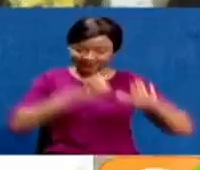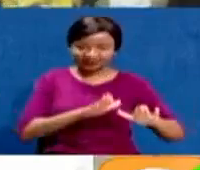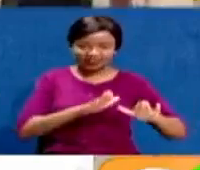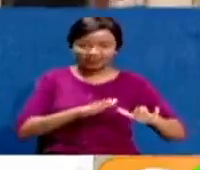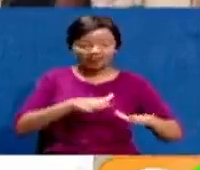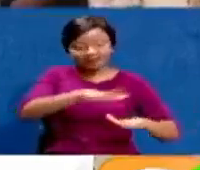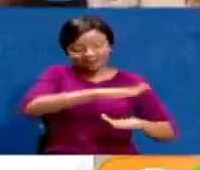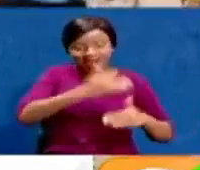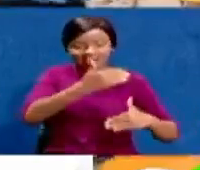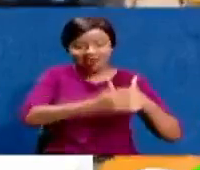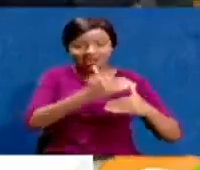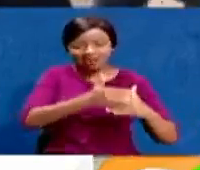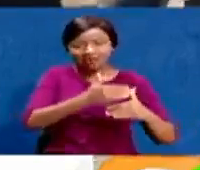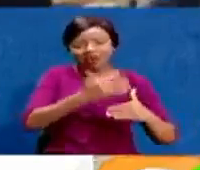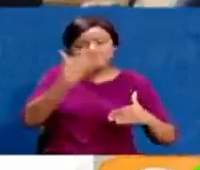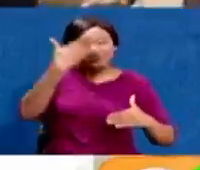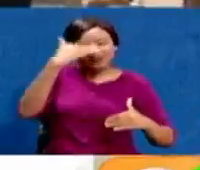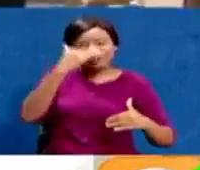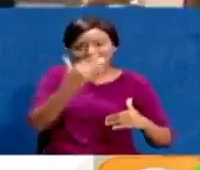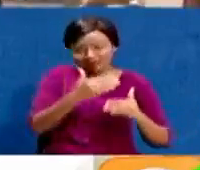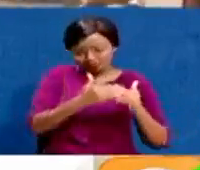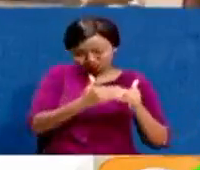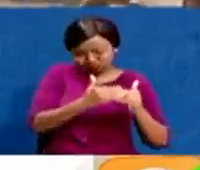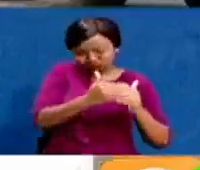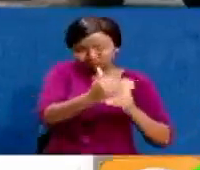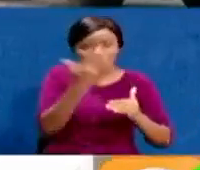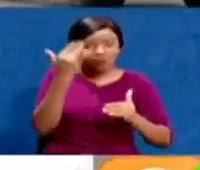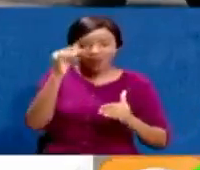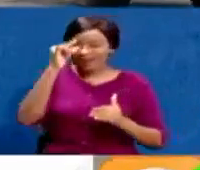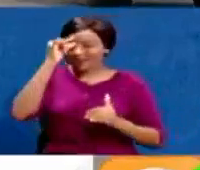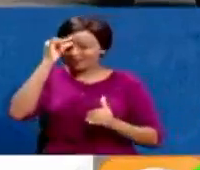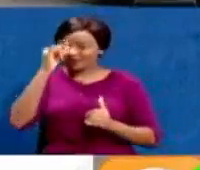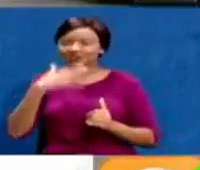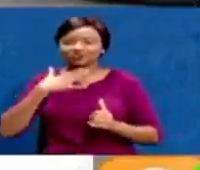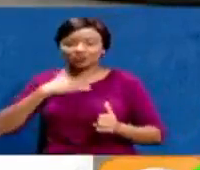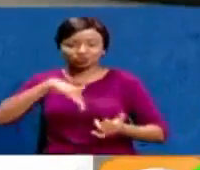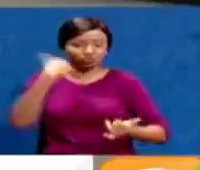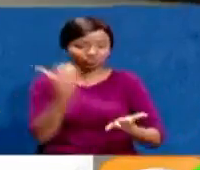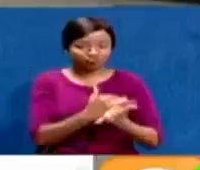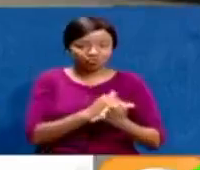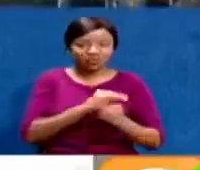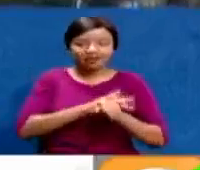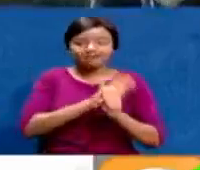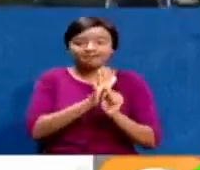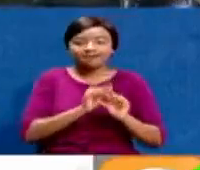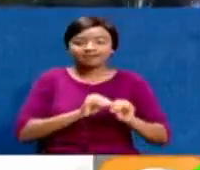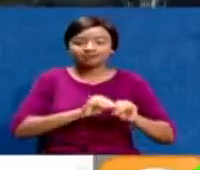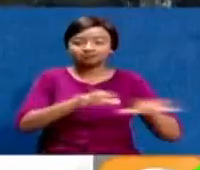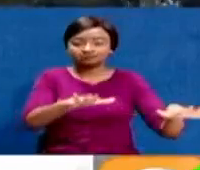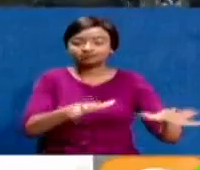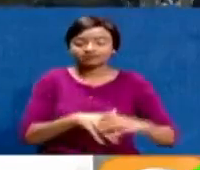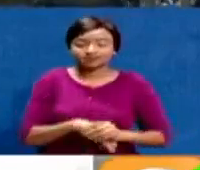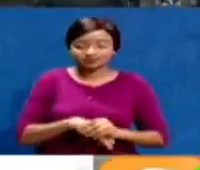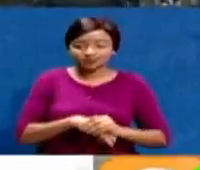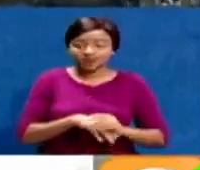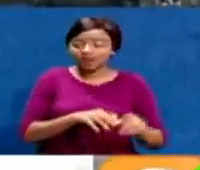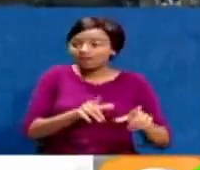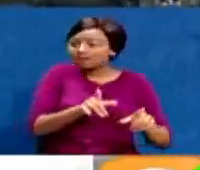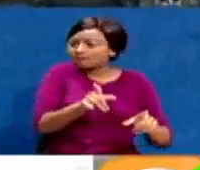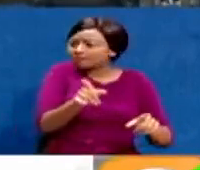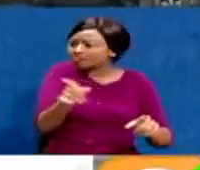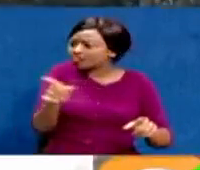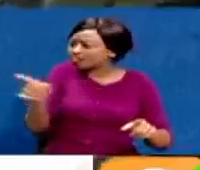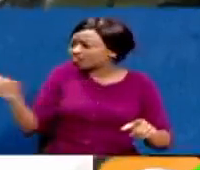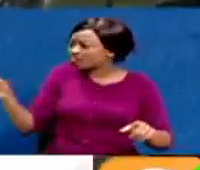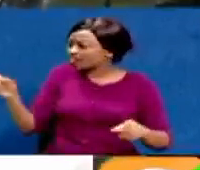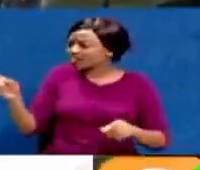the neighborhood for a couple more days as government seeks to stop the spread of the new coronavirus. But in other parts of the